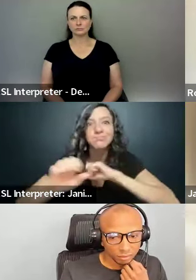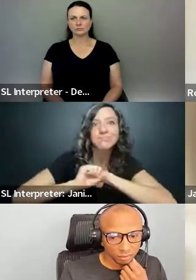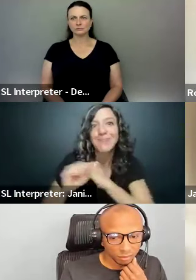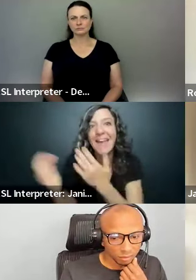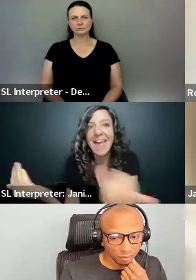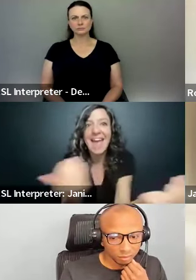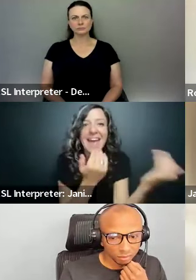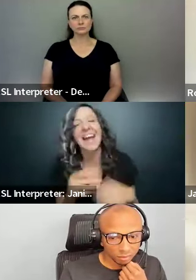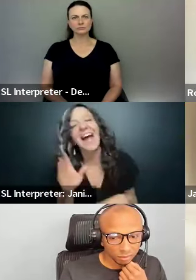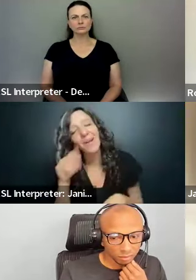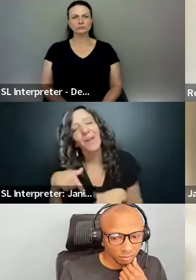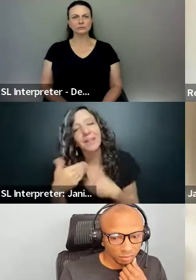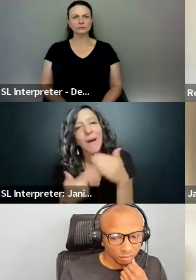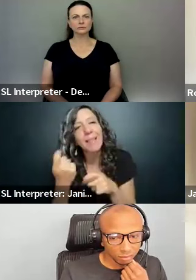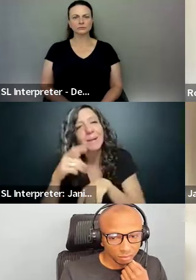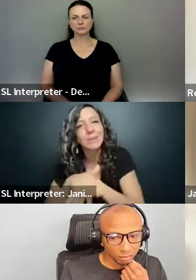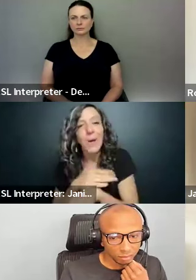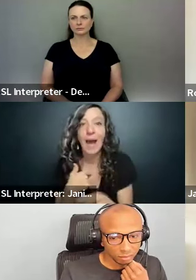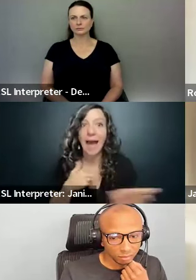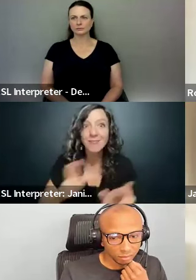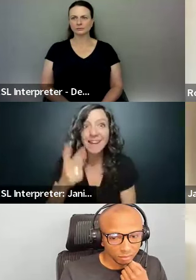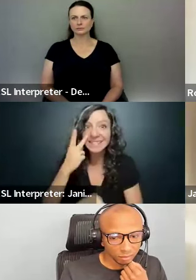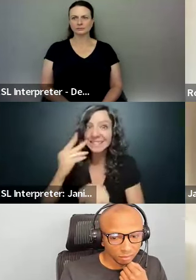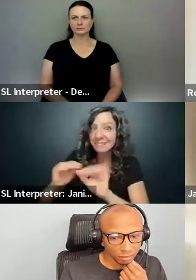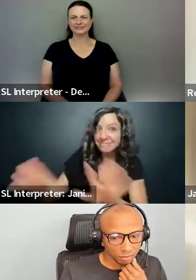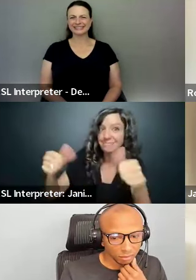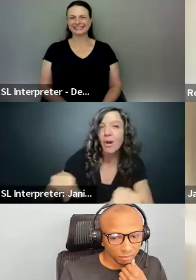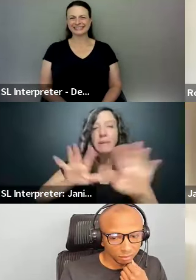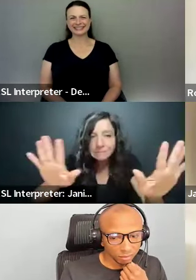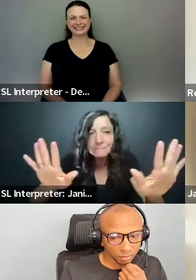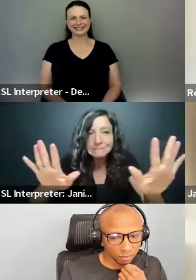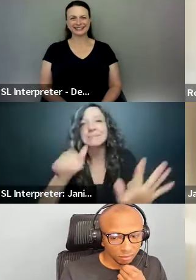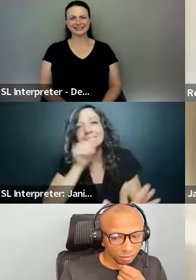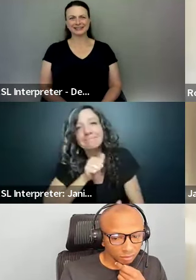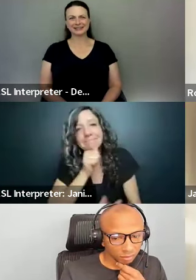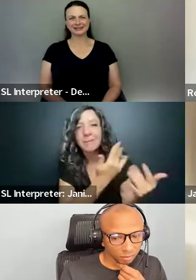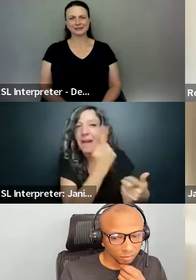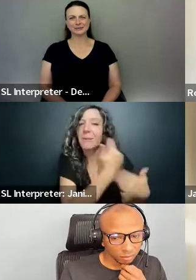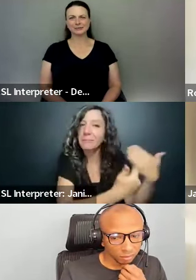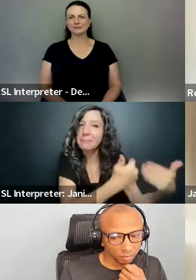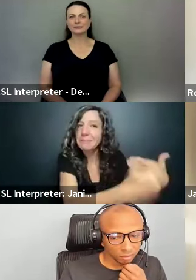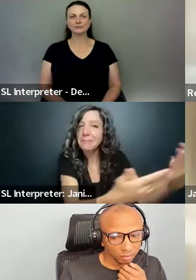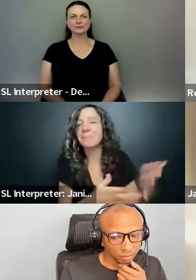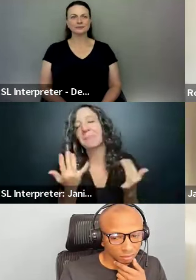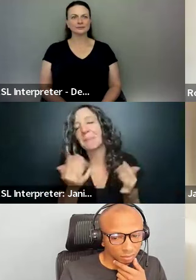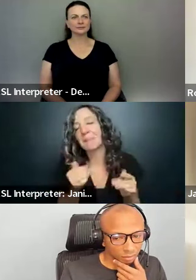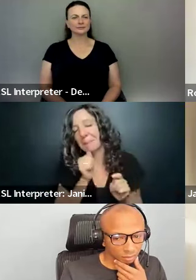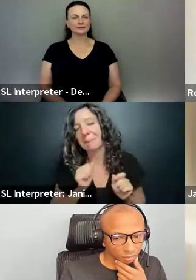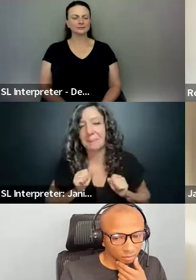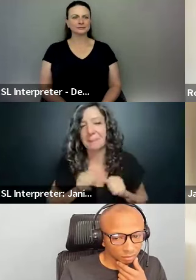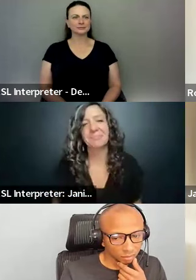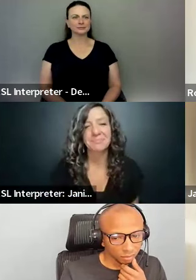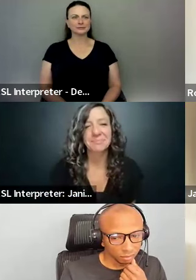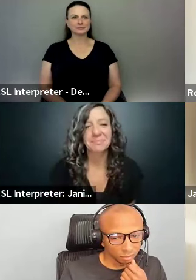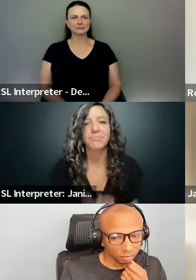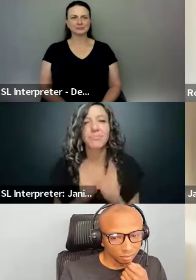this live? But it's like, yeah, it's the machinery is in the works, but we'll have to be a little patient. Hopefully